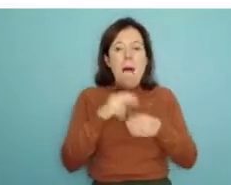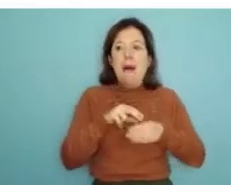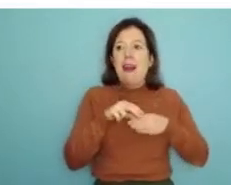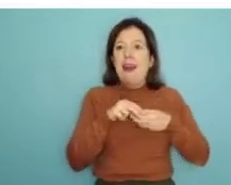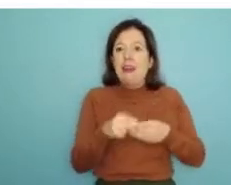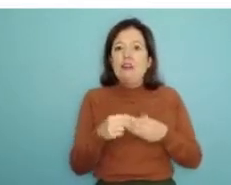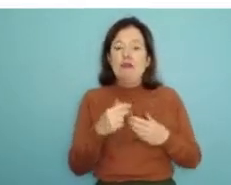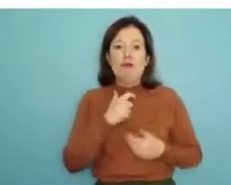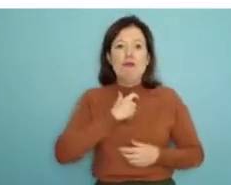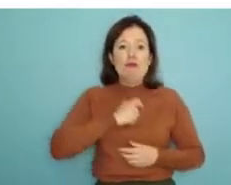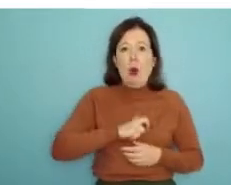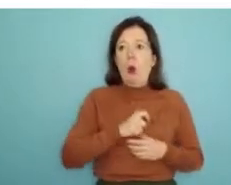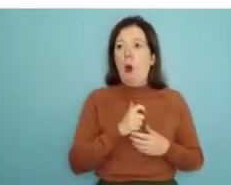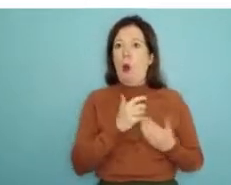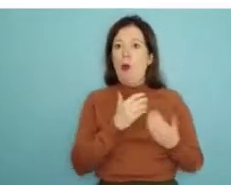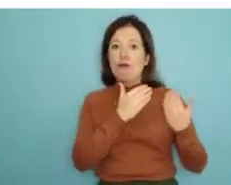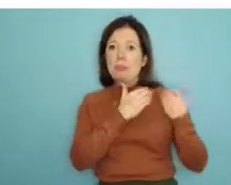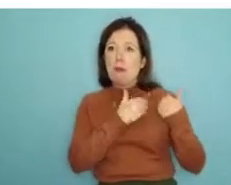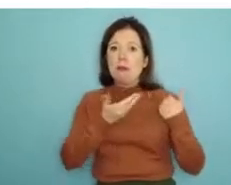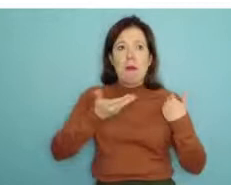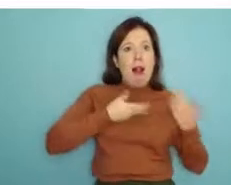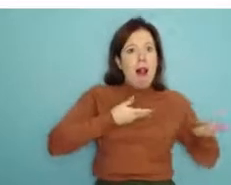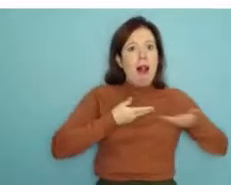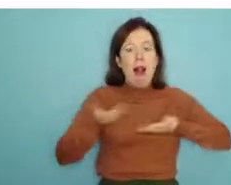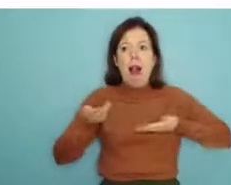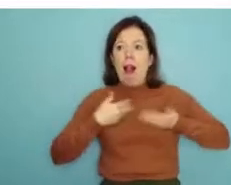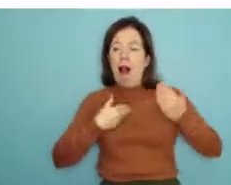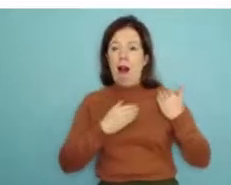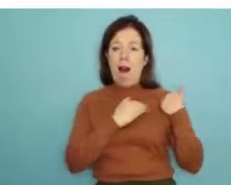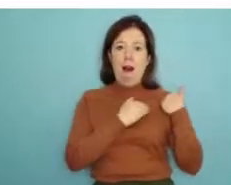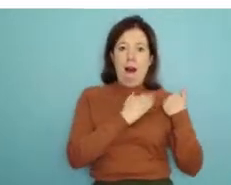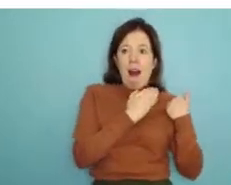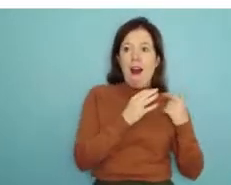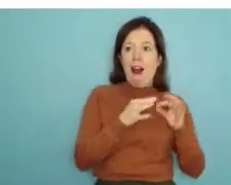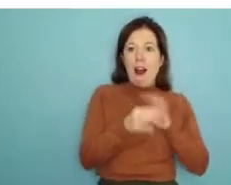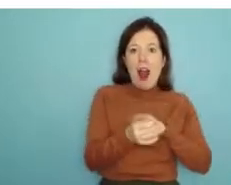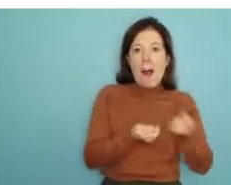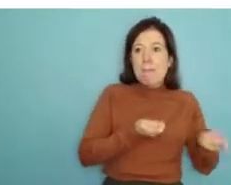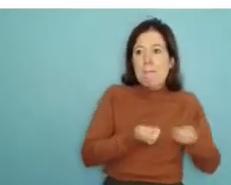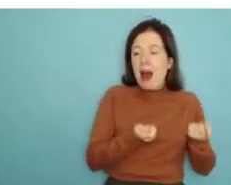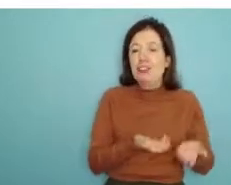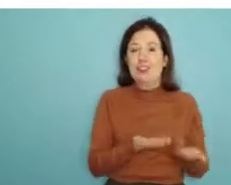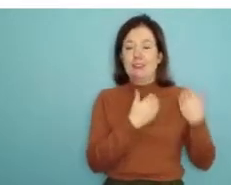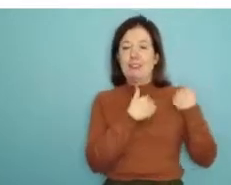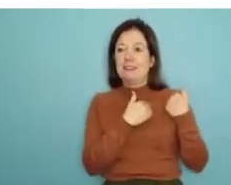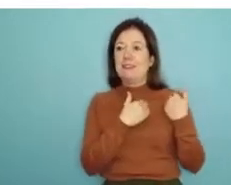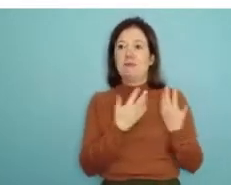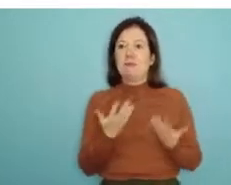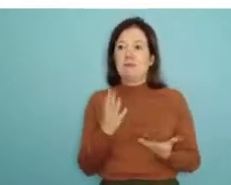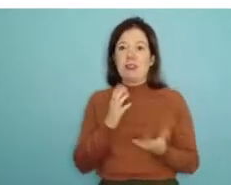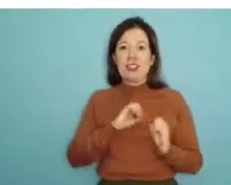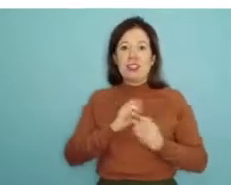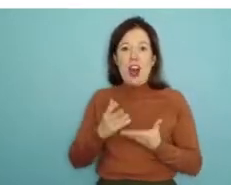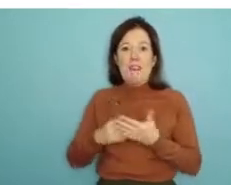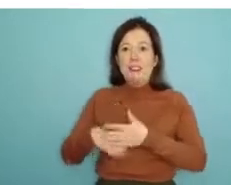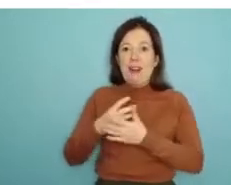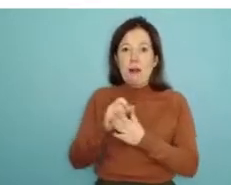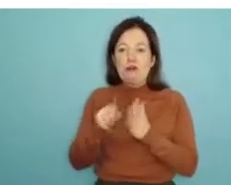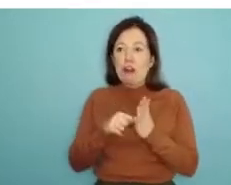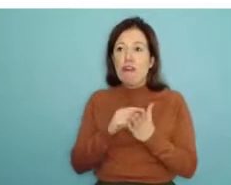through increased responsibility around line management, opportunities to work on service development projects,